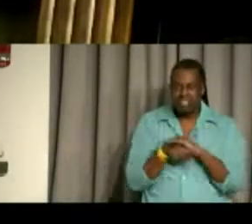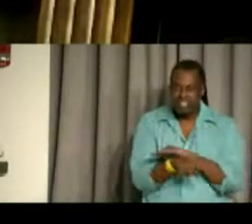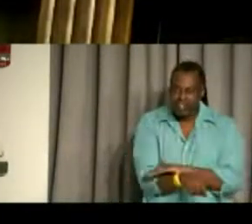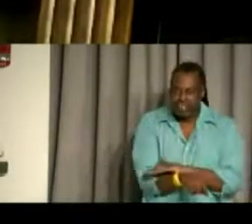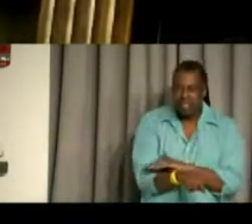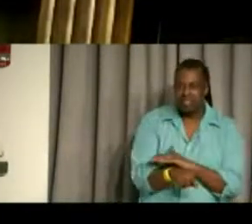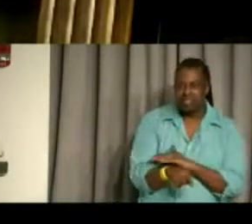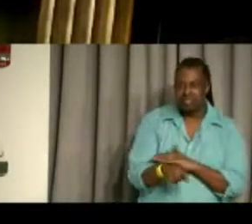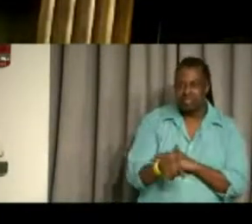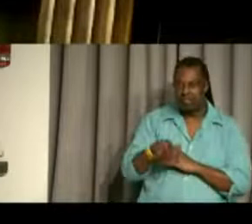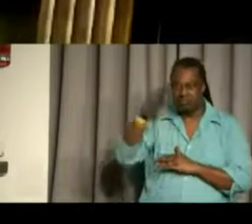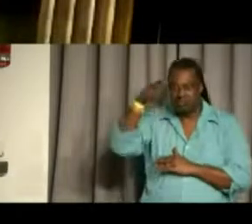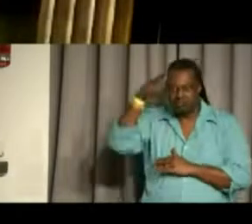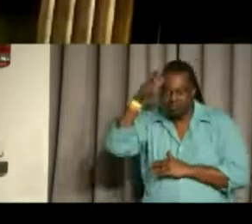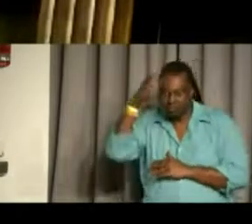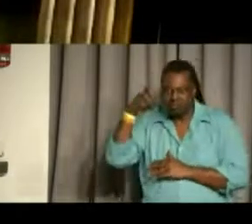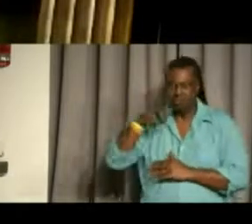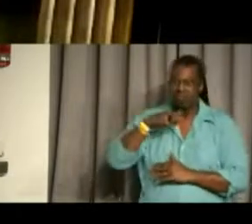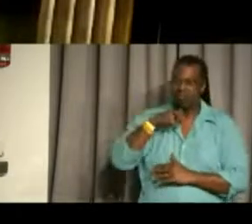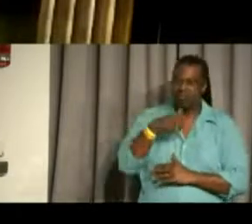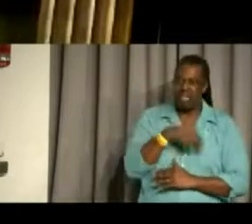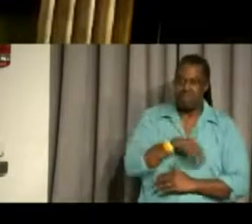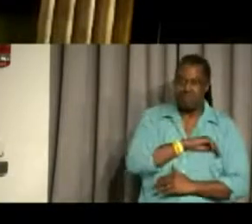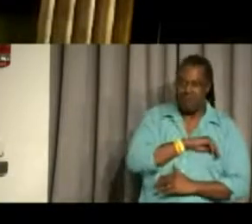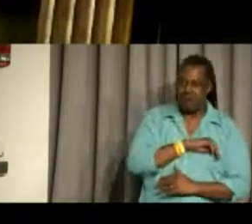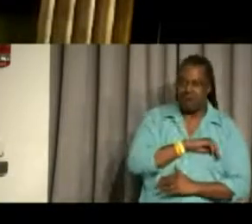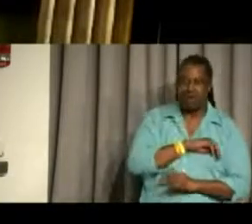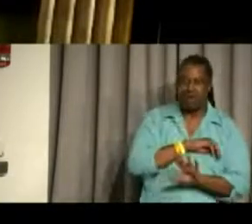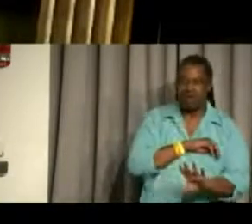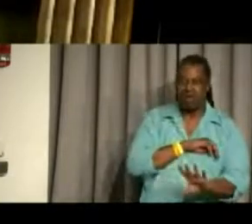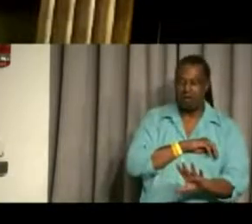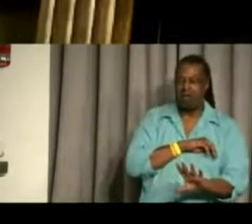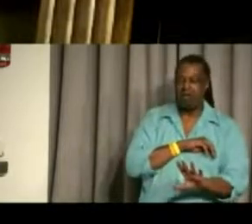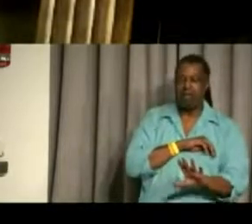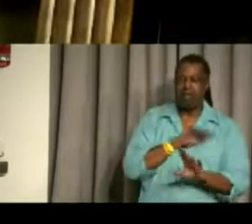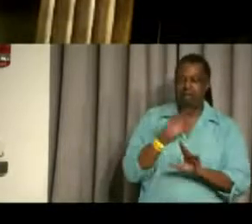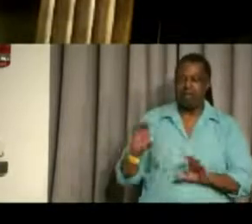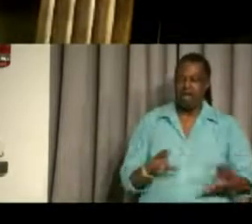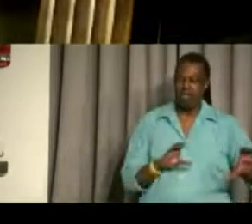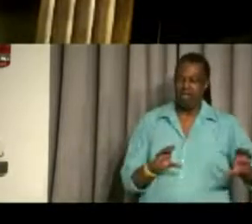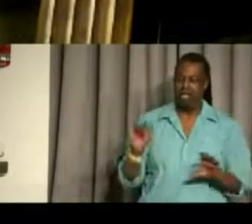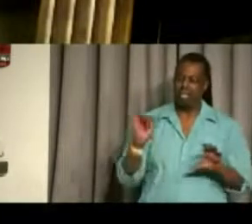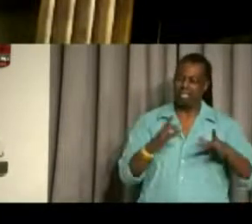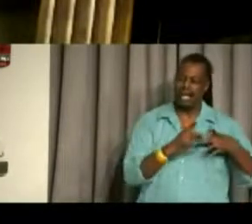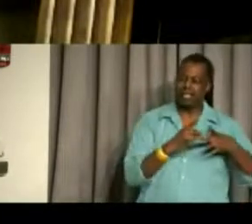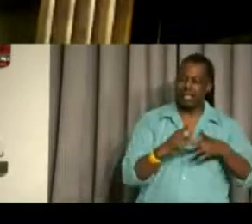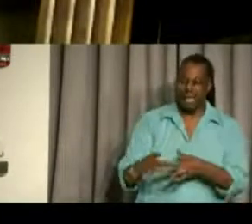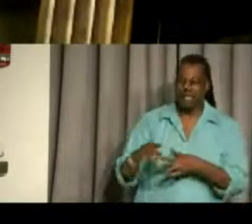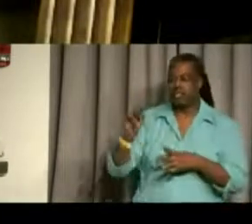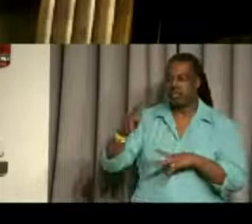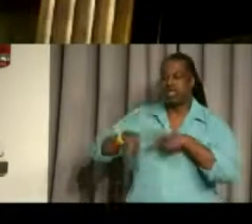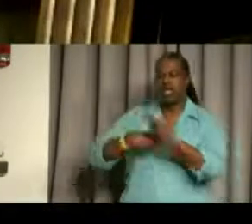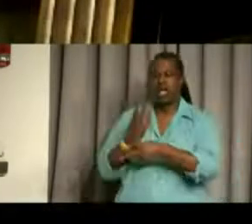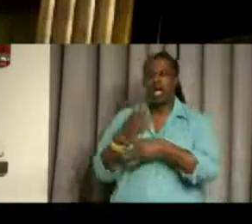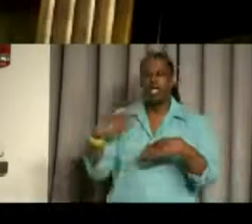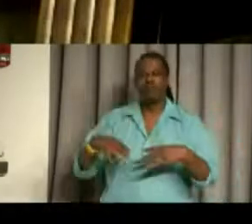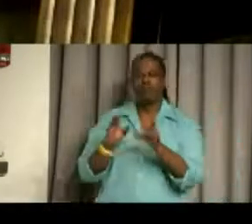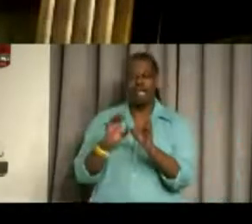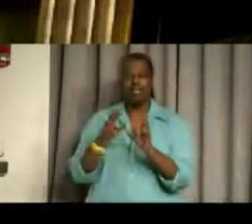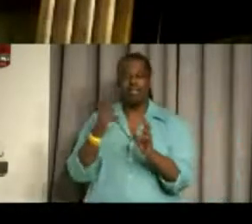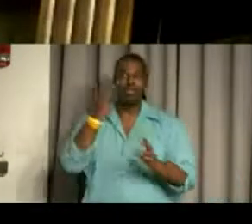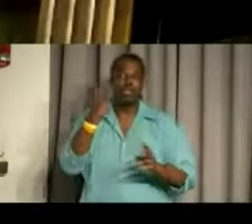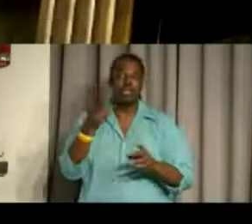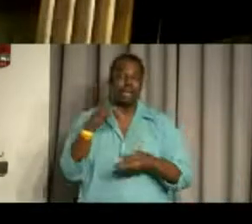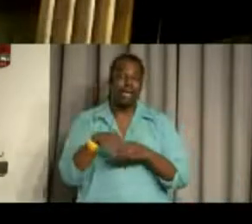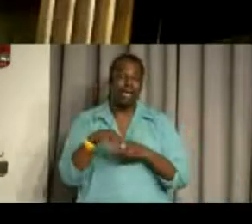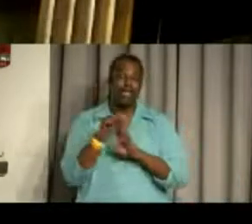cunning, immoral, unconscionable conduct, which has led to the types of crises that we've seen in the